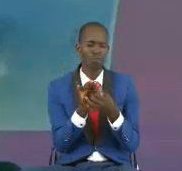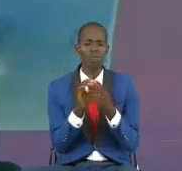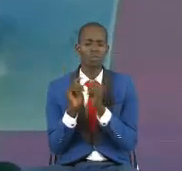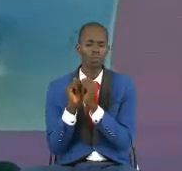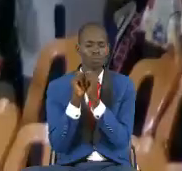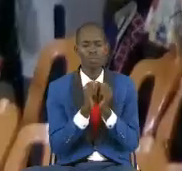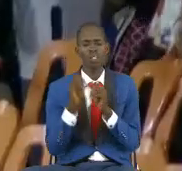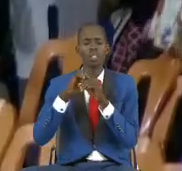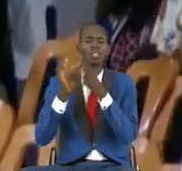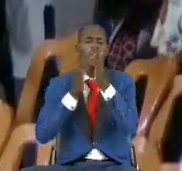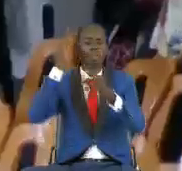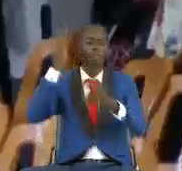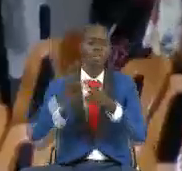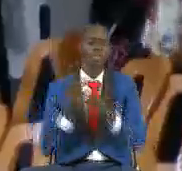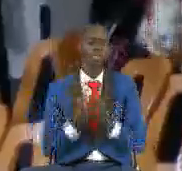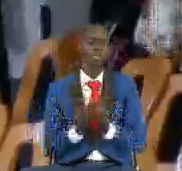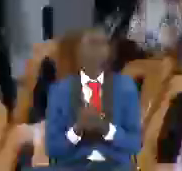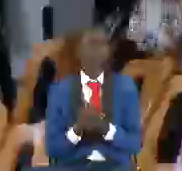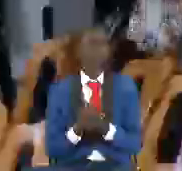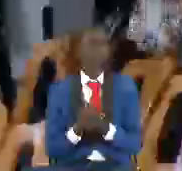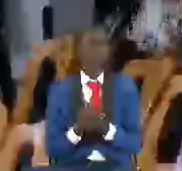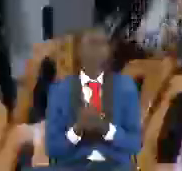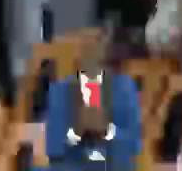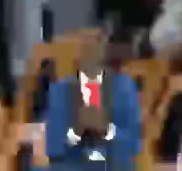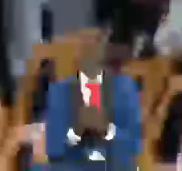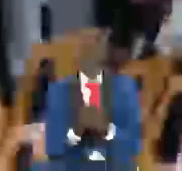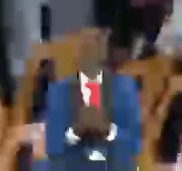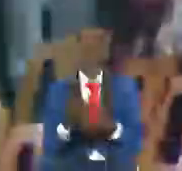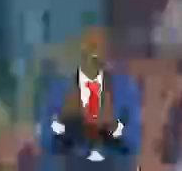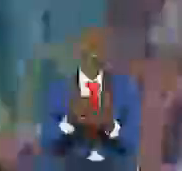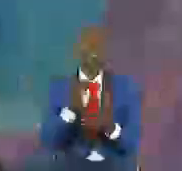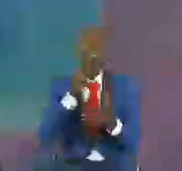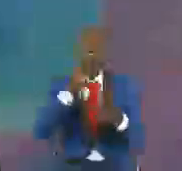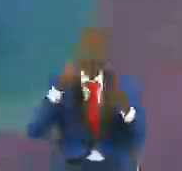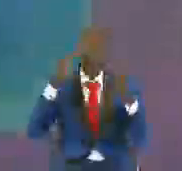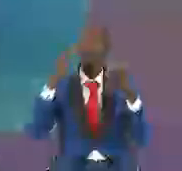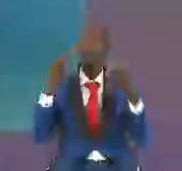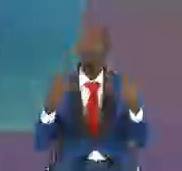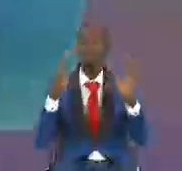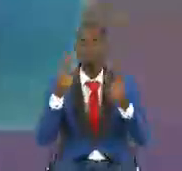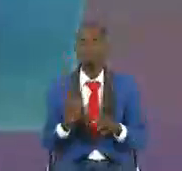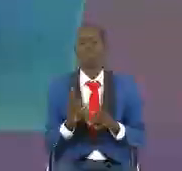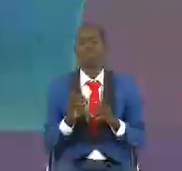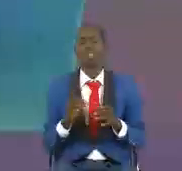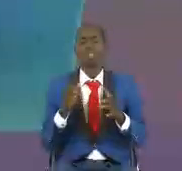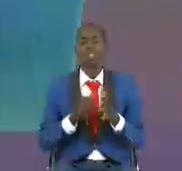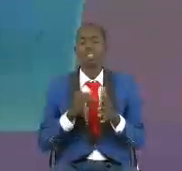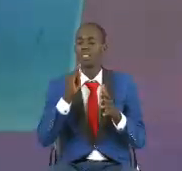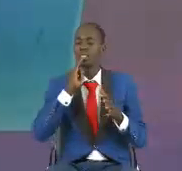Jesus' name. It is done. It is